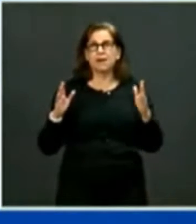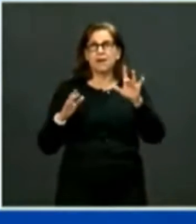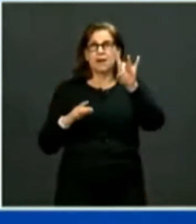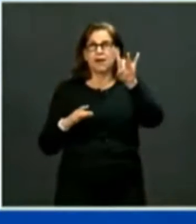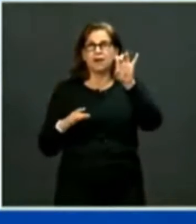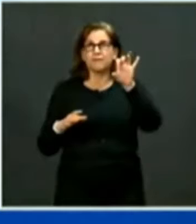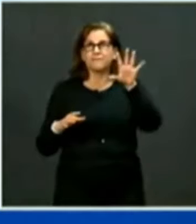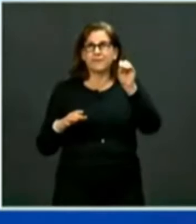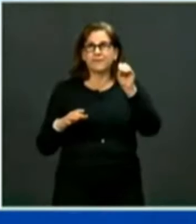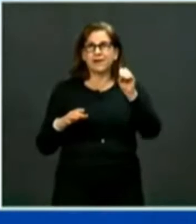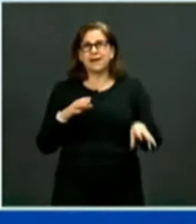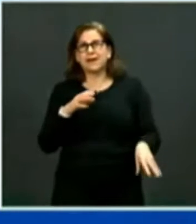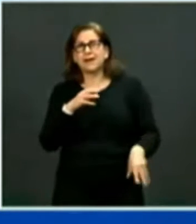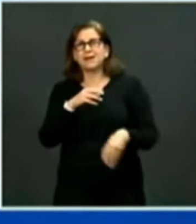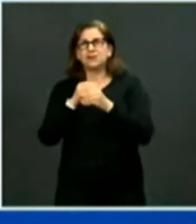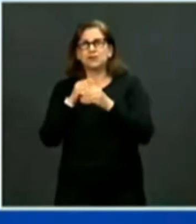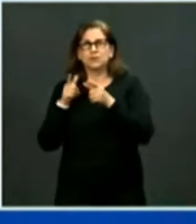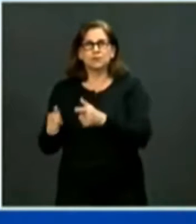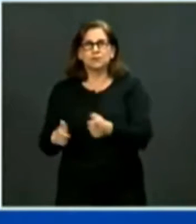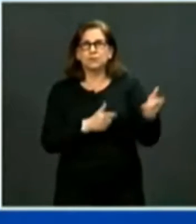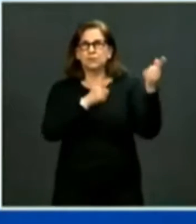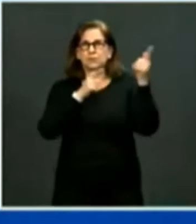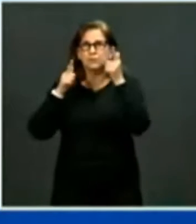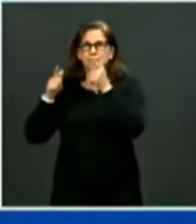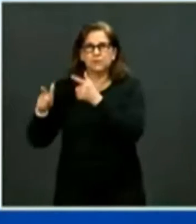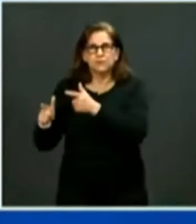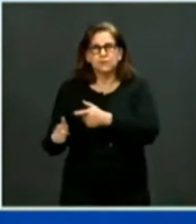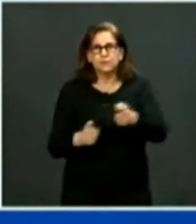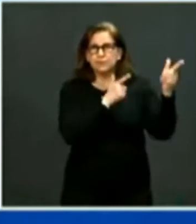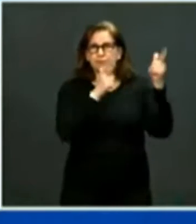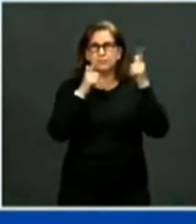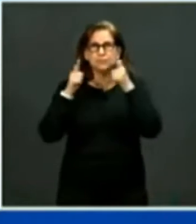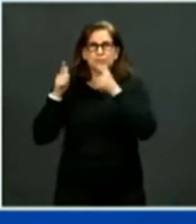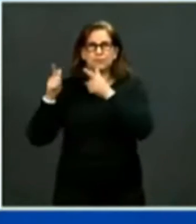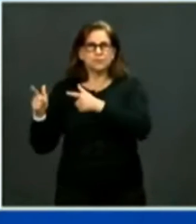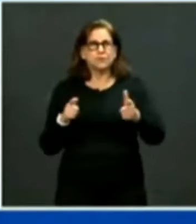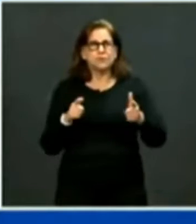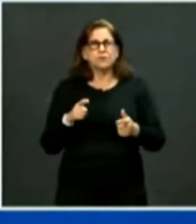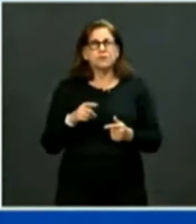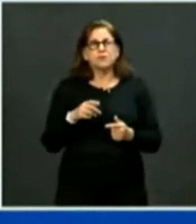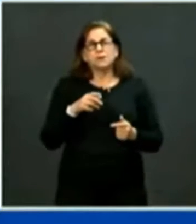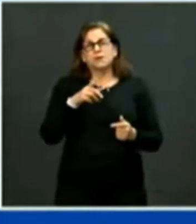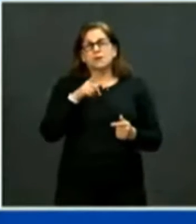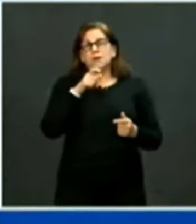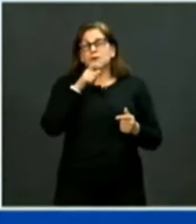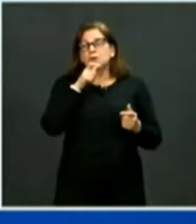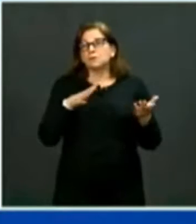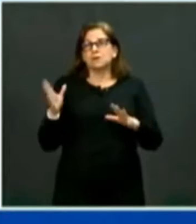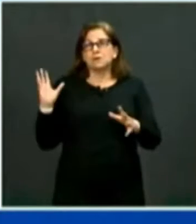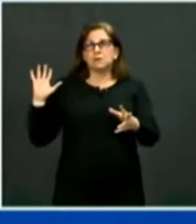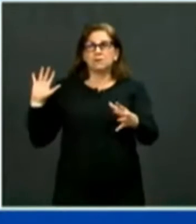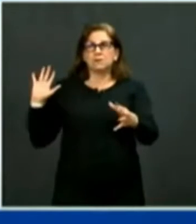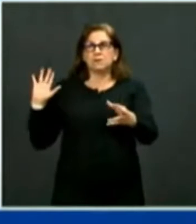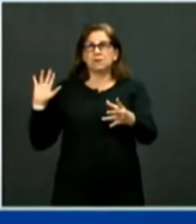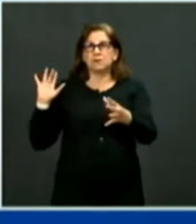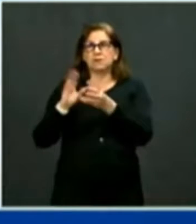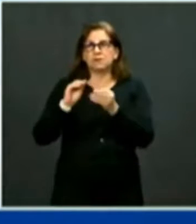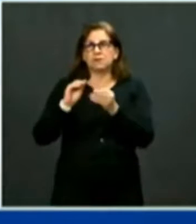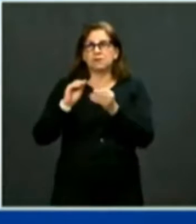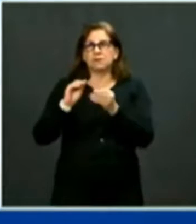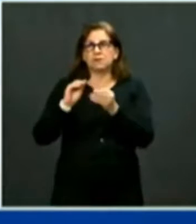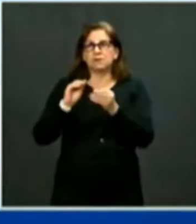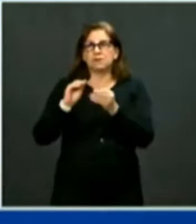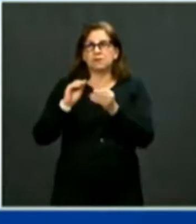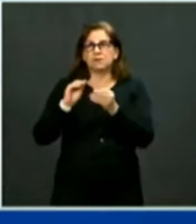850 that took the lives of more than 250 people. And left wait. 500.